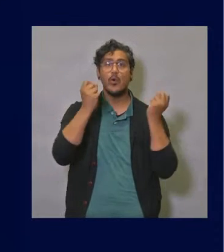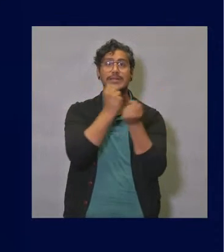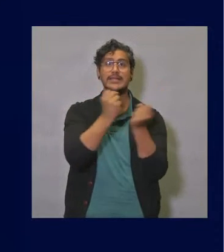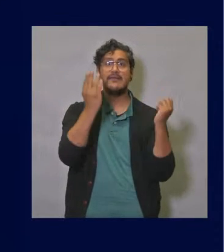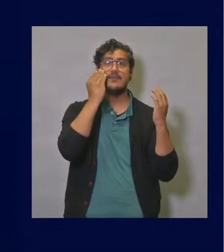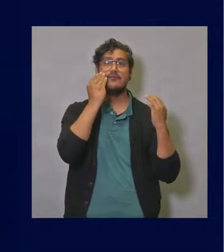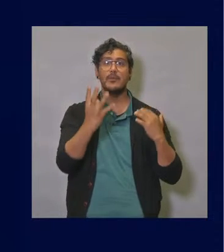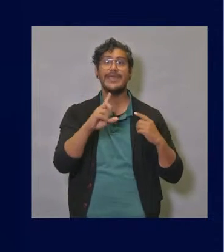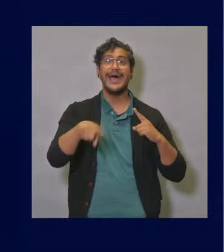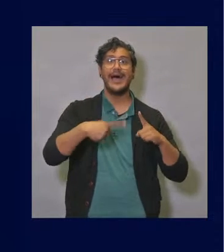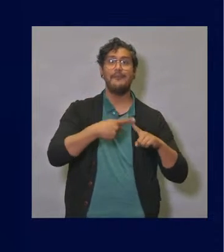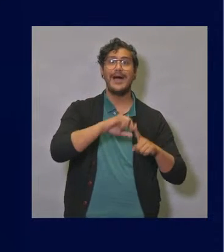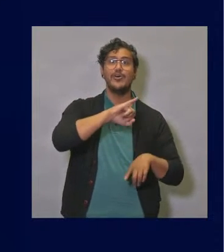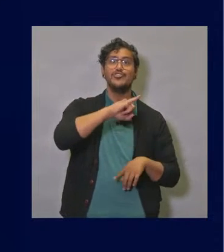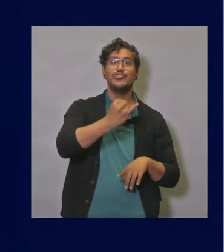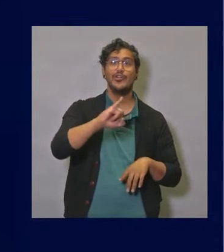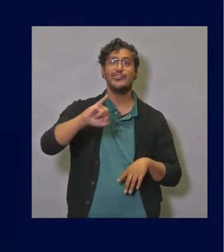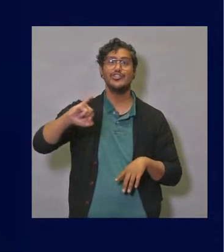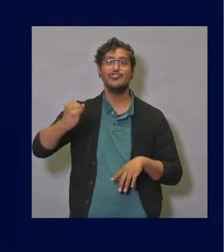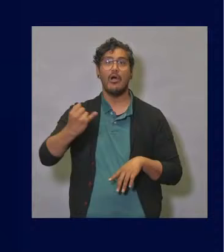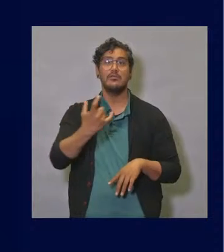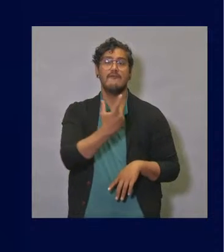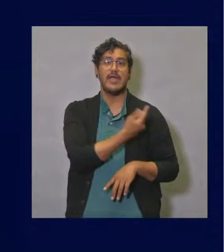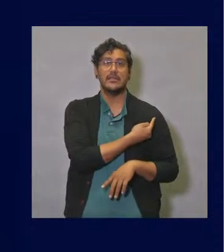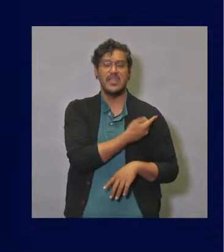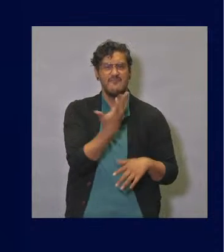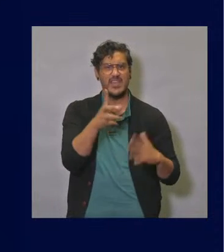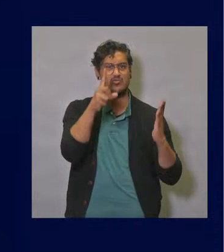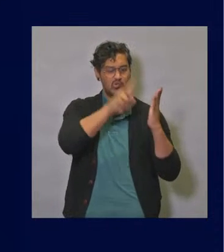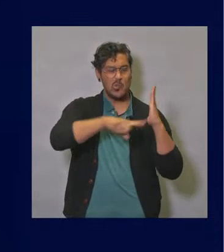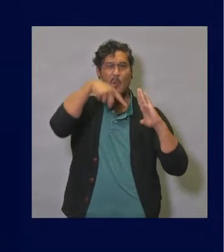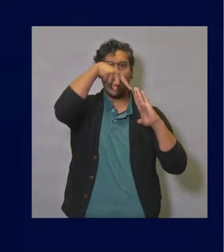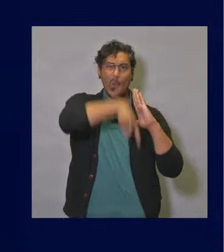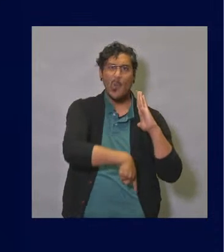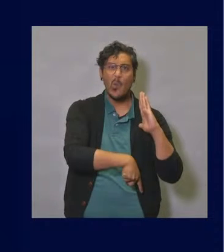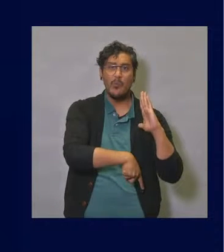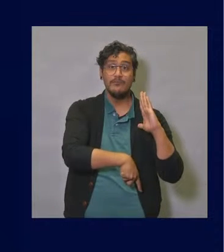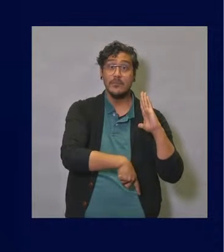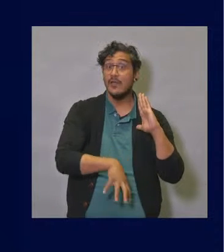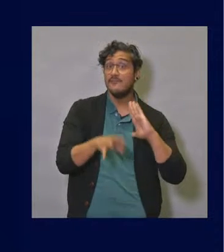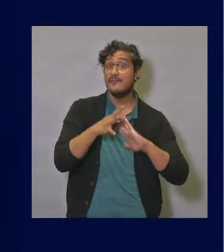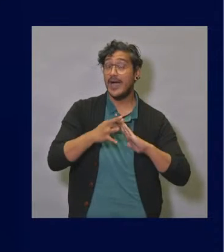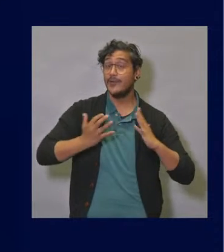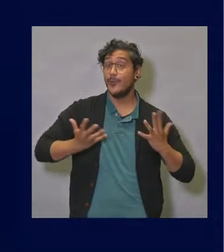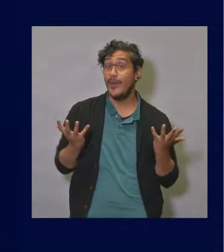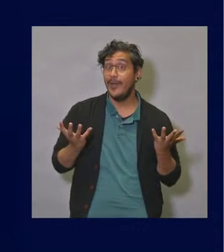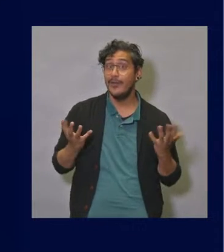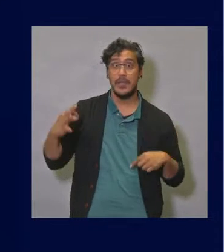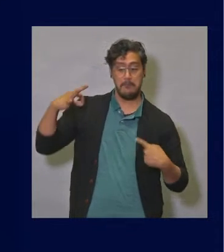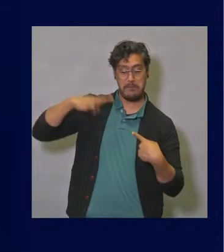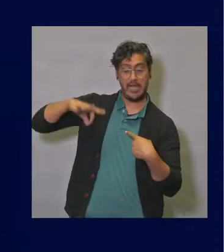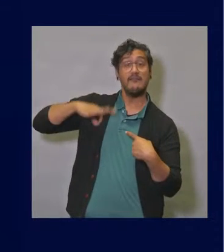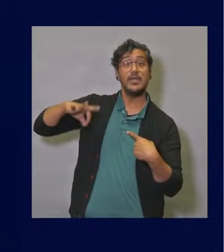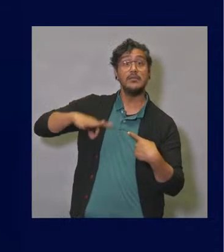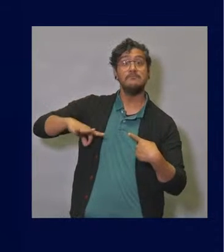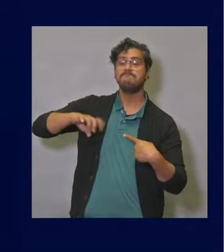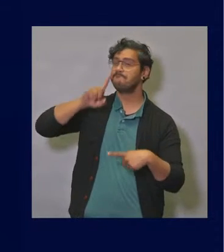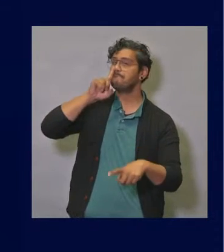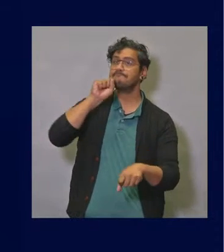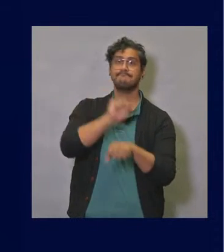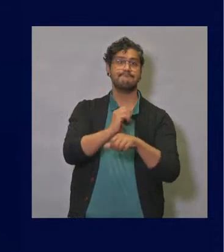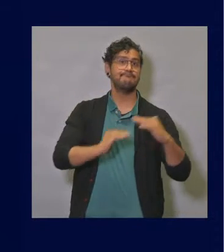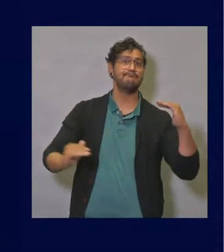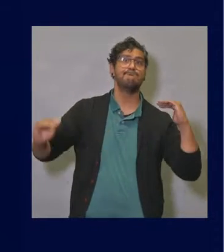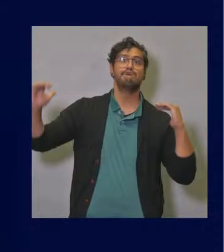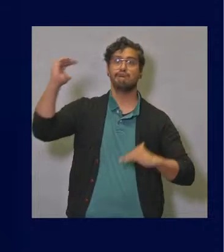information about the Johnson & Johnson vaccine, had found that the benefits of resuming the vaccine dramatically outweighed the